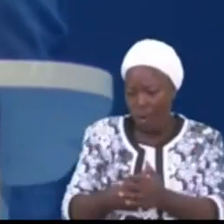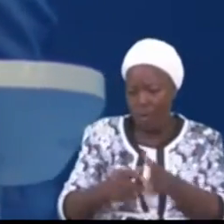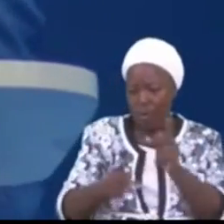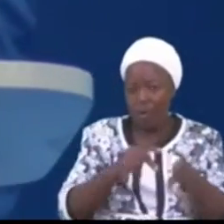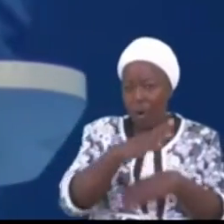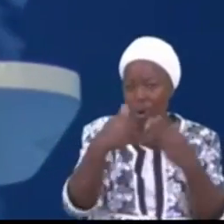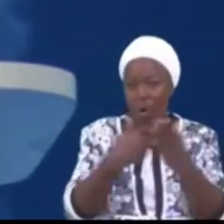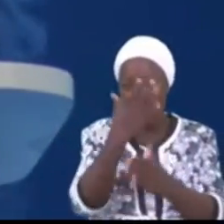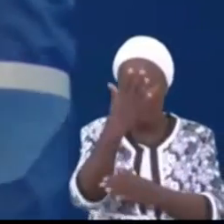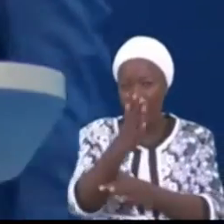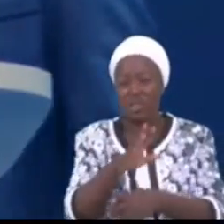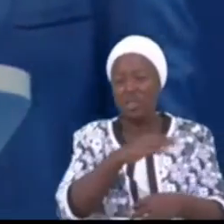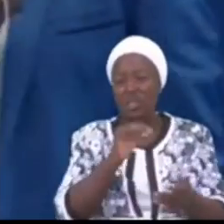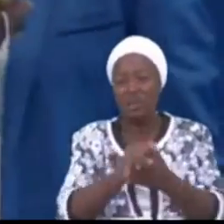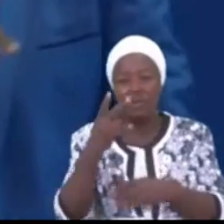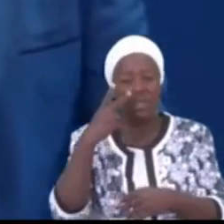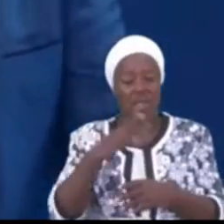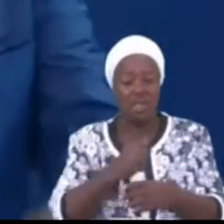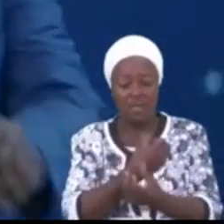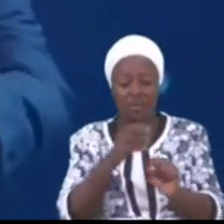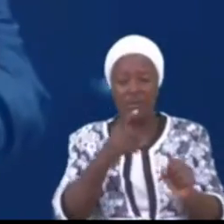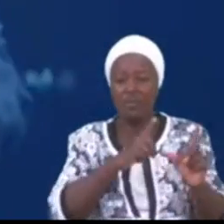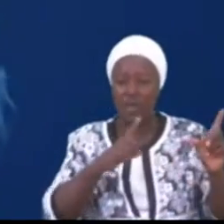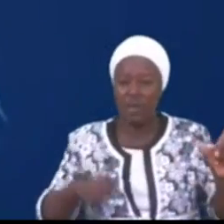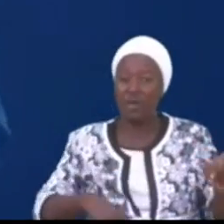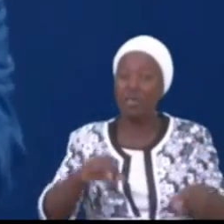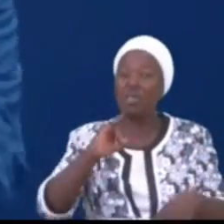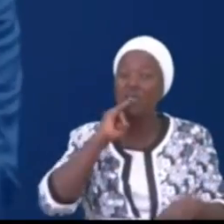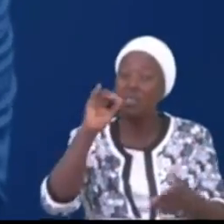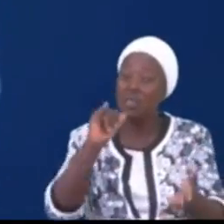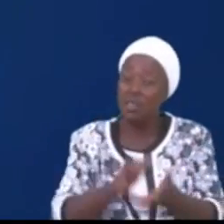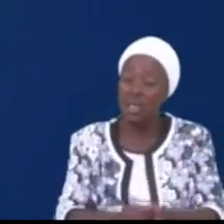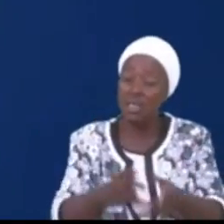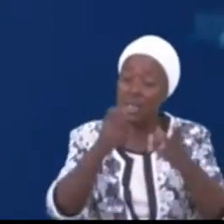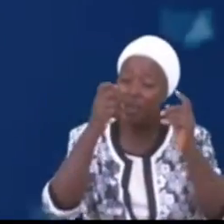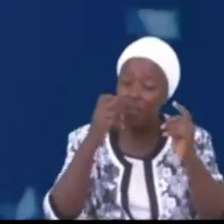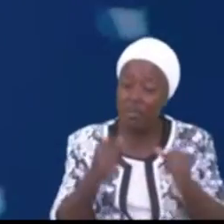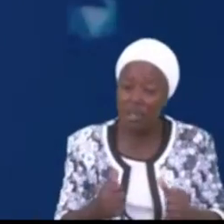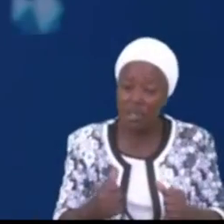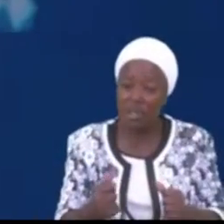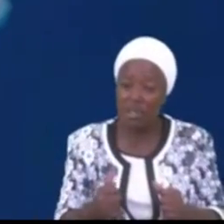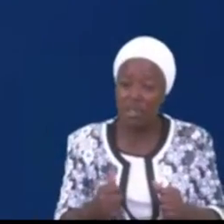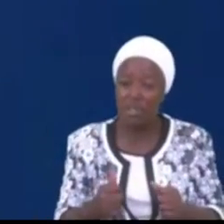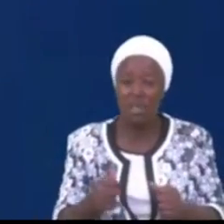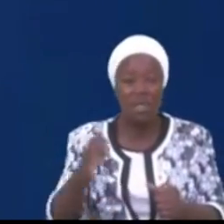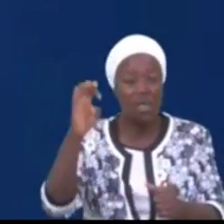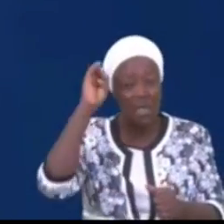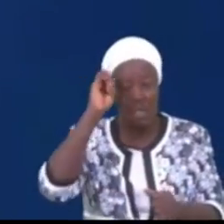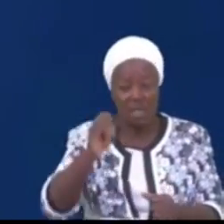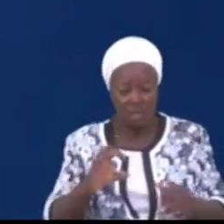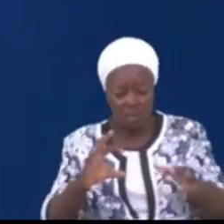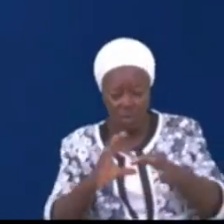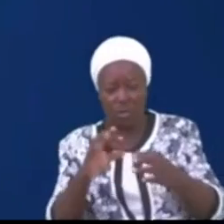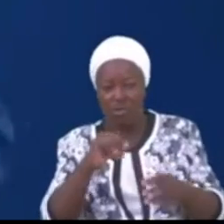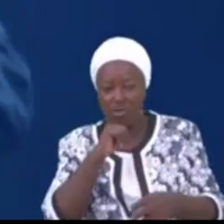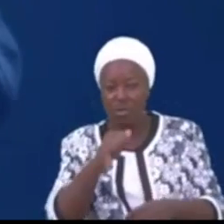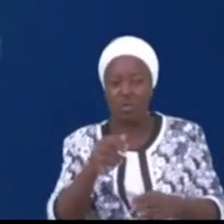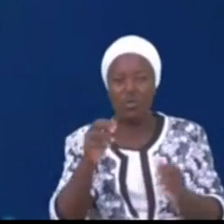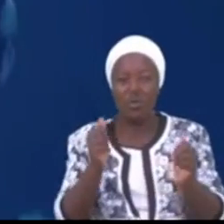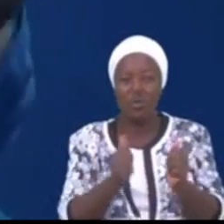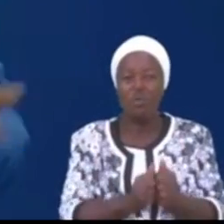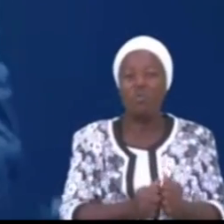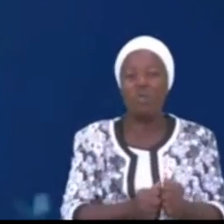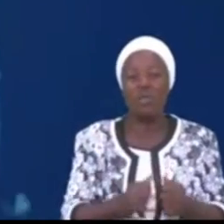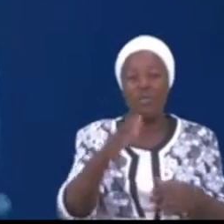will see the salvation of the Lord, is that immediately he conferred not with flesh and blood,